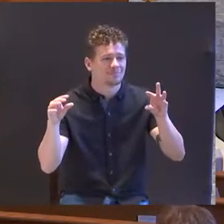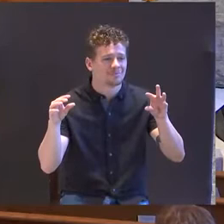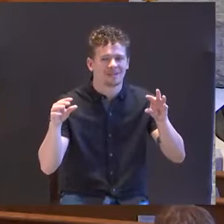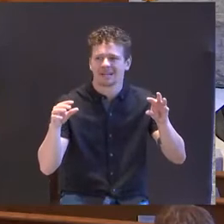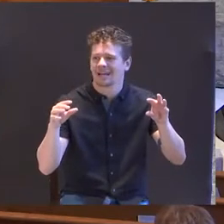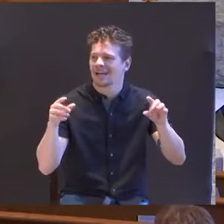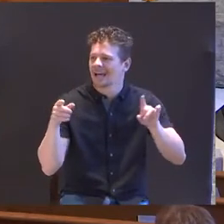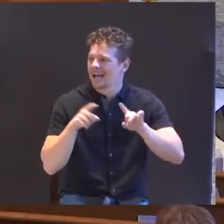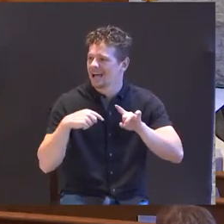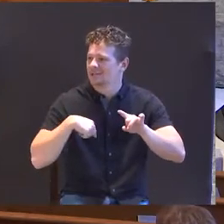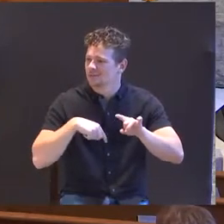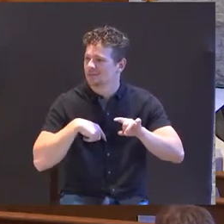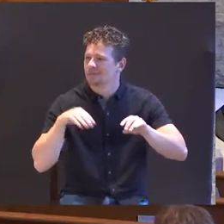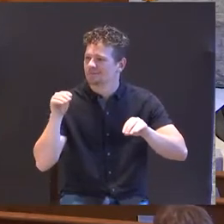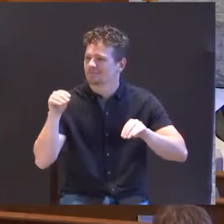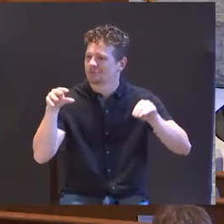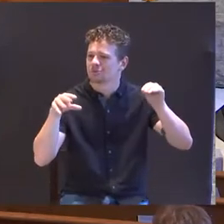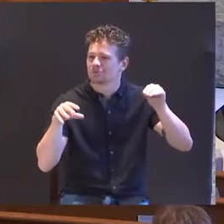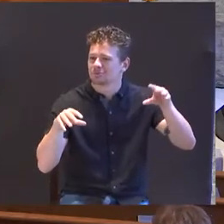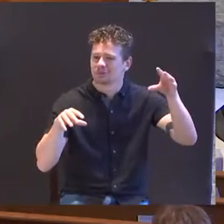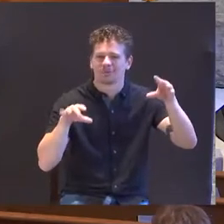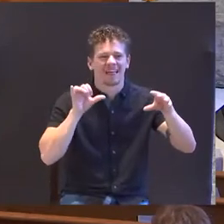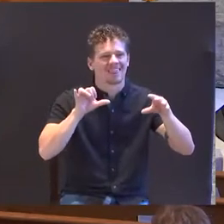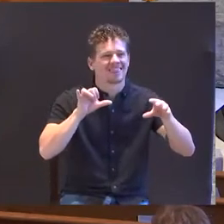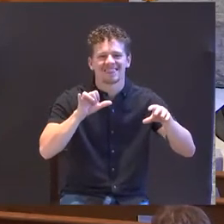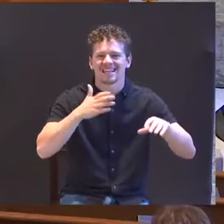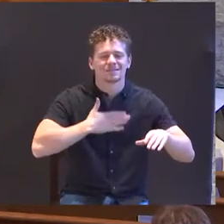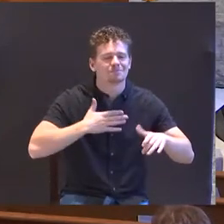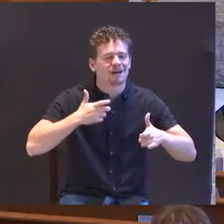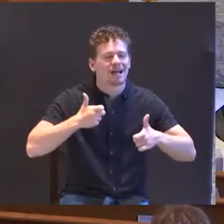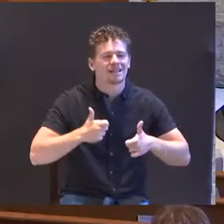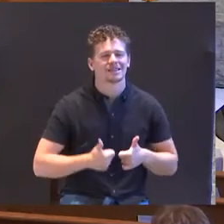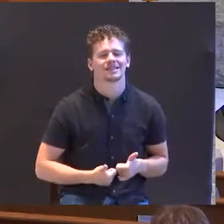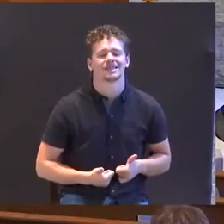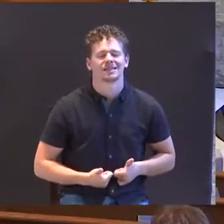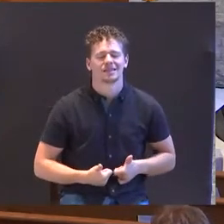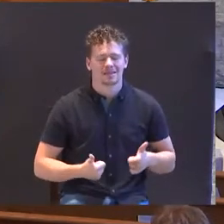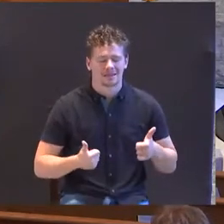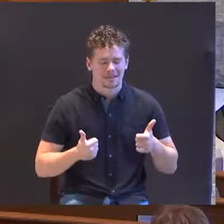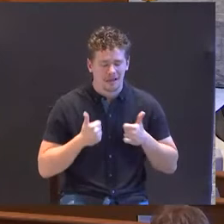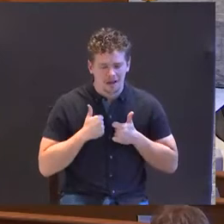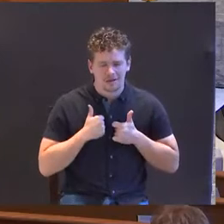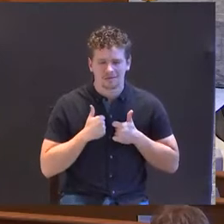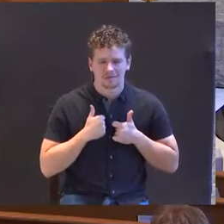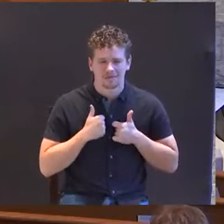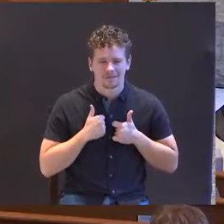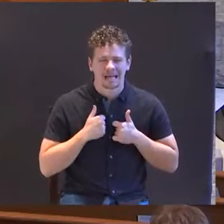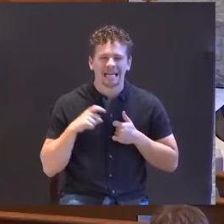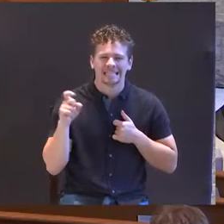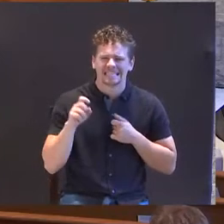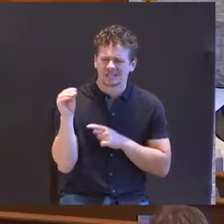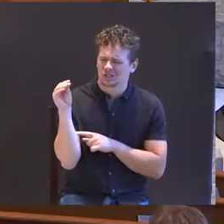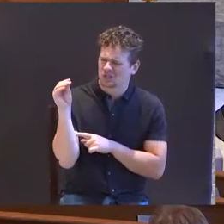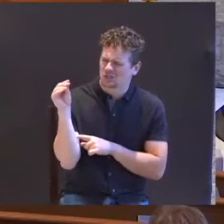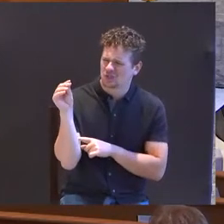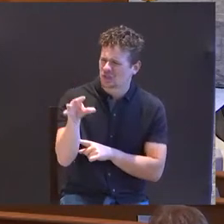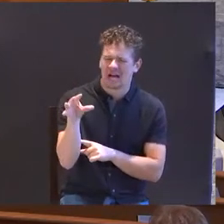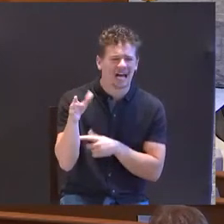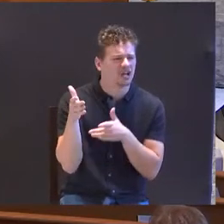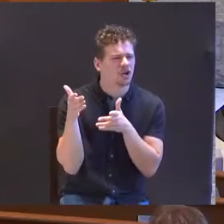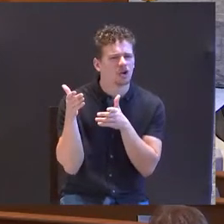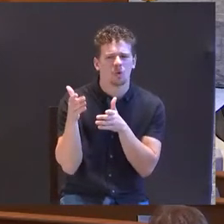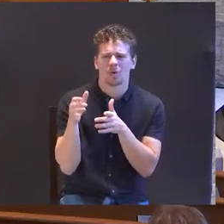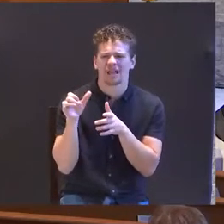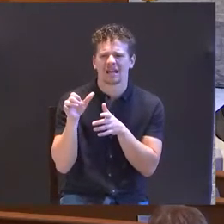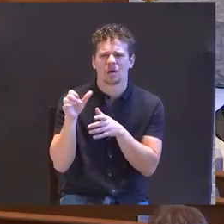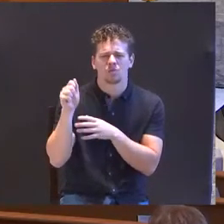is my life. It's my life. My life needs to shine in such a way that light is so